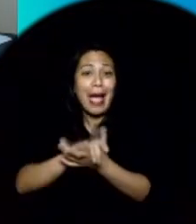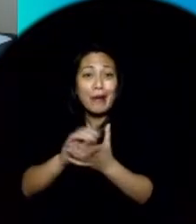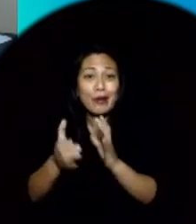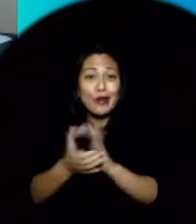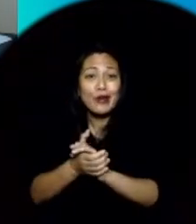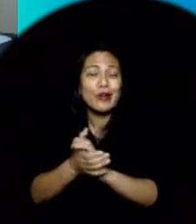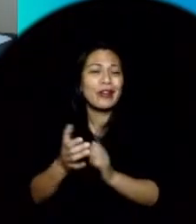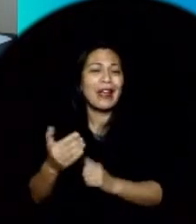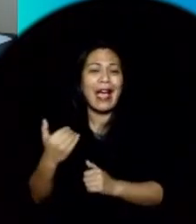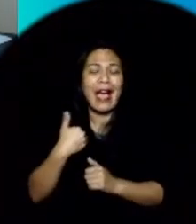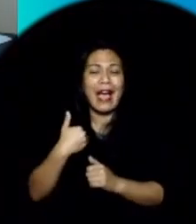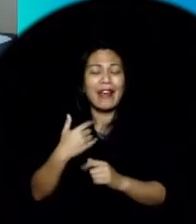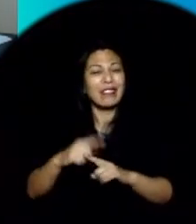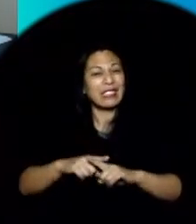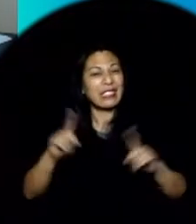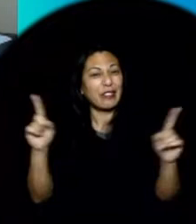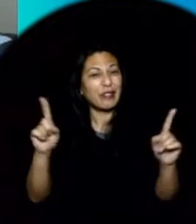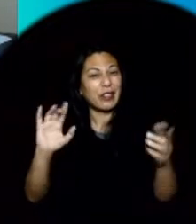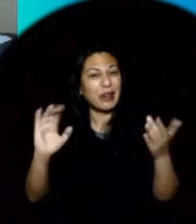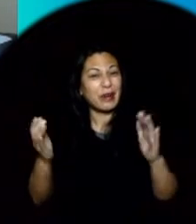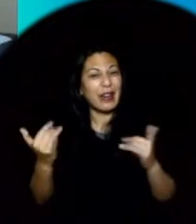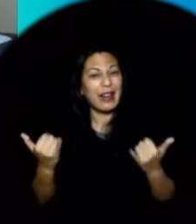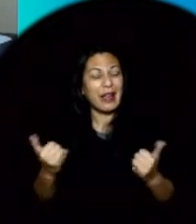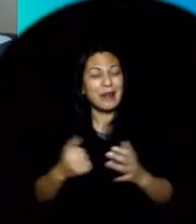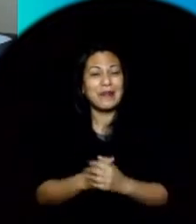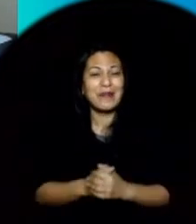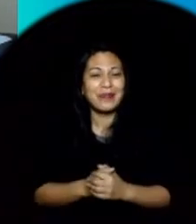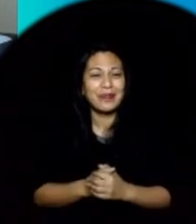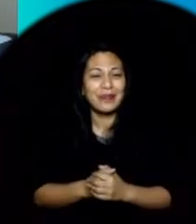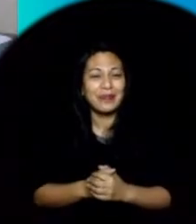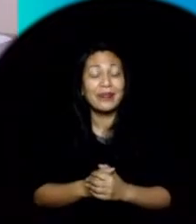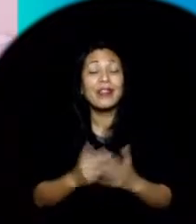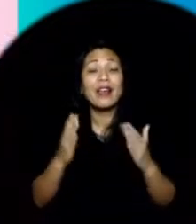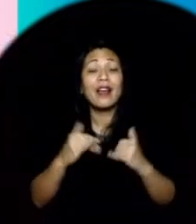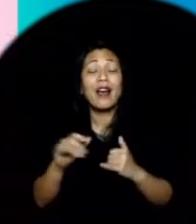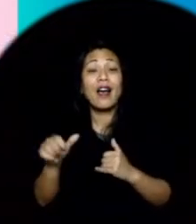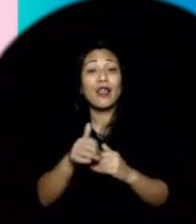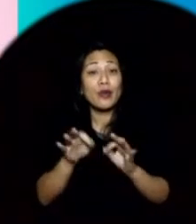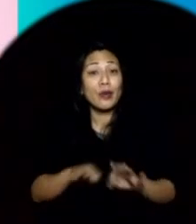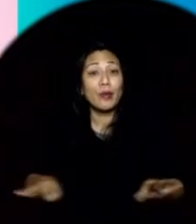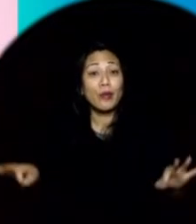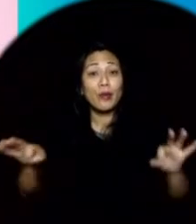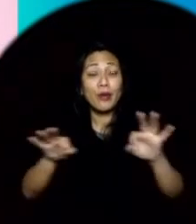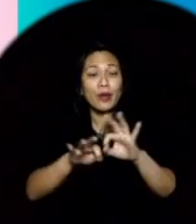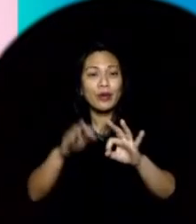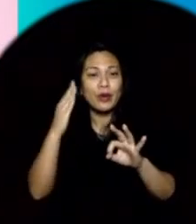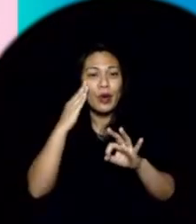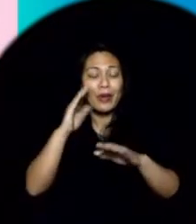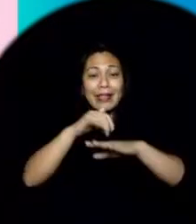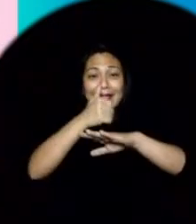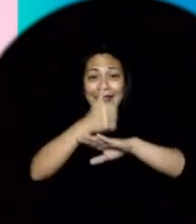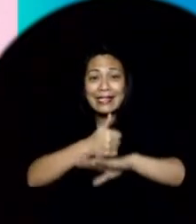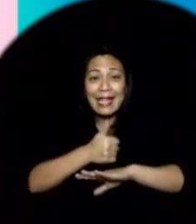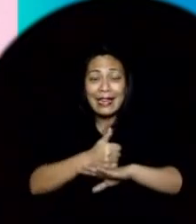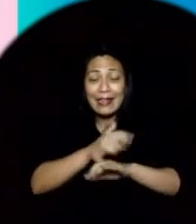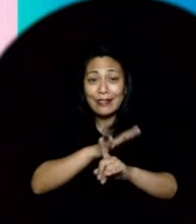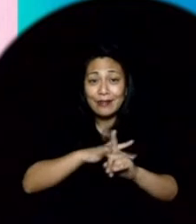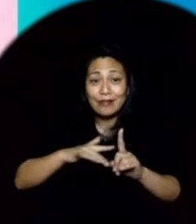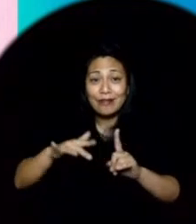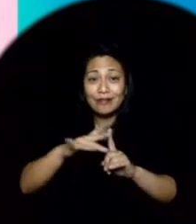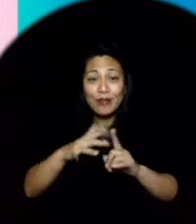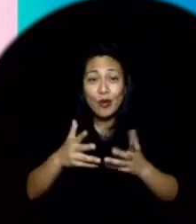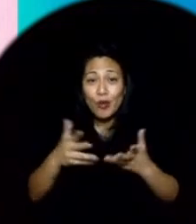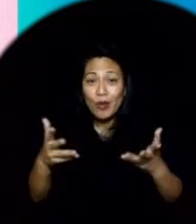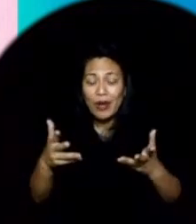weren't throwing a couple of hamburgers on the back like we do today. Other things that are important about writing your novel for